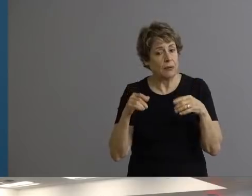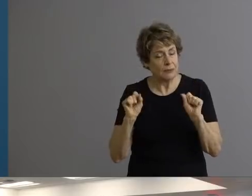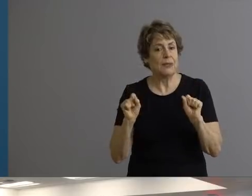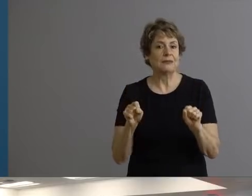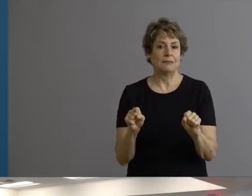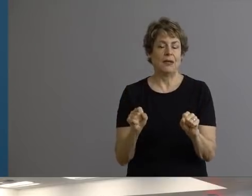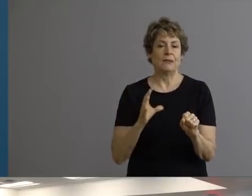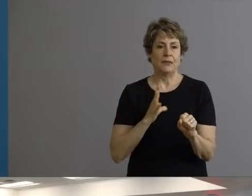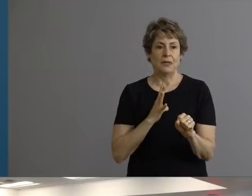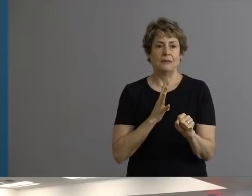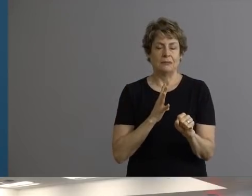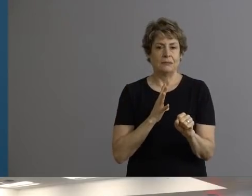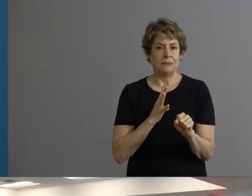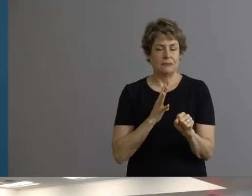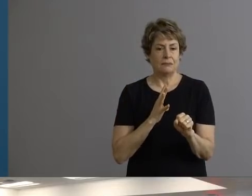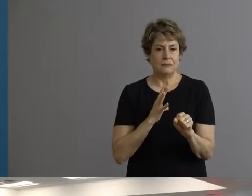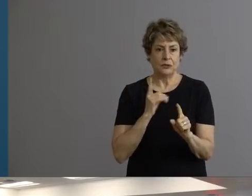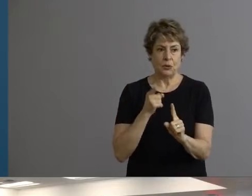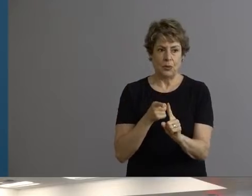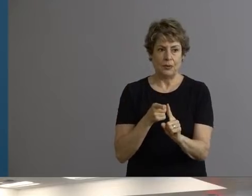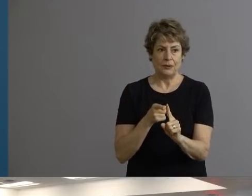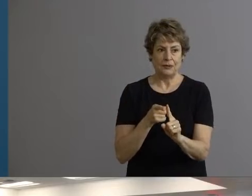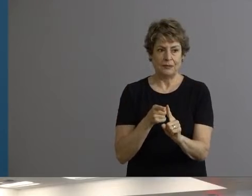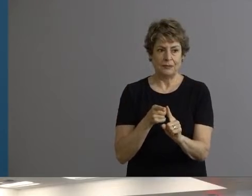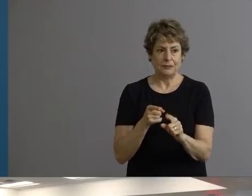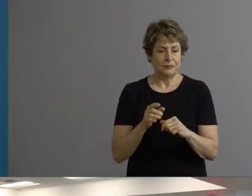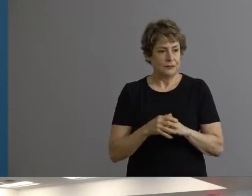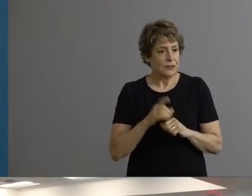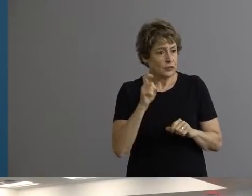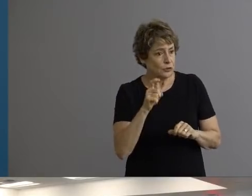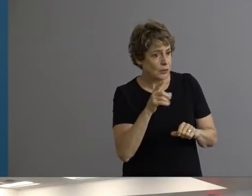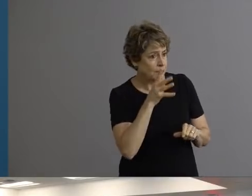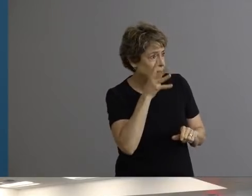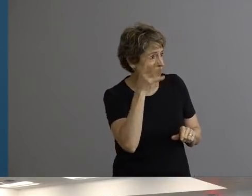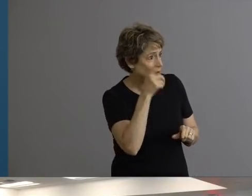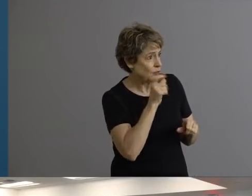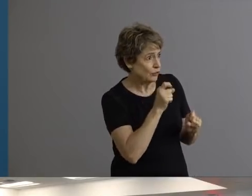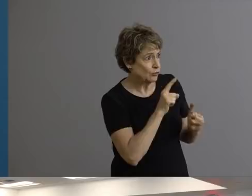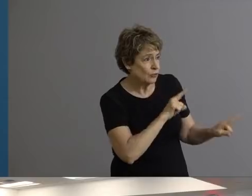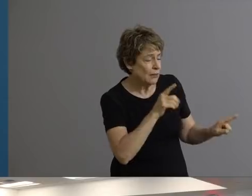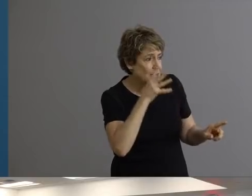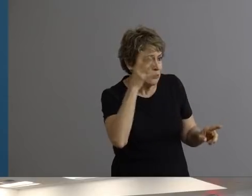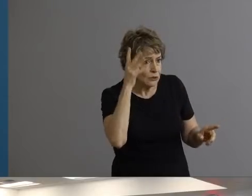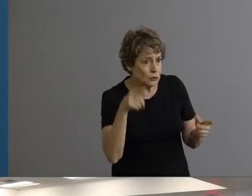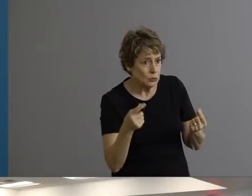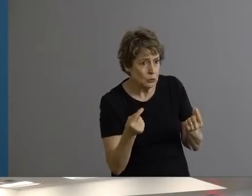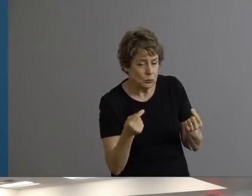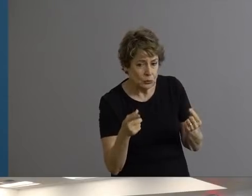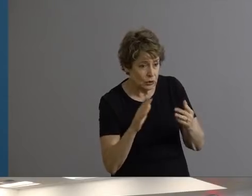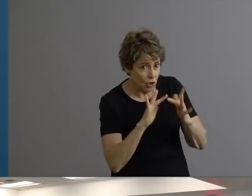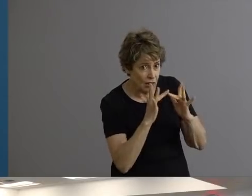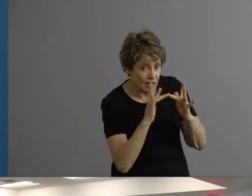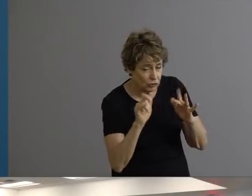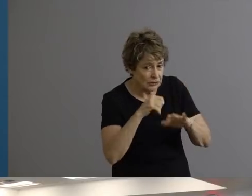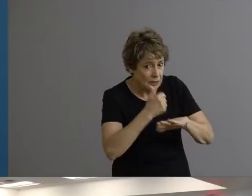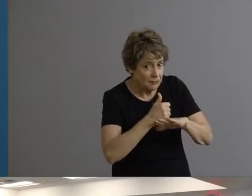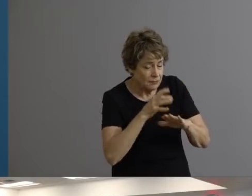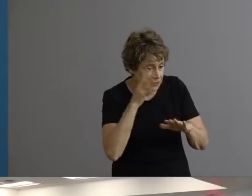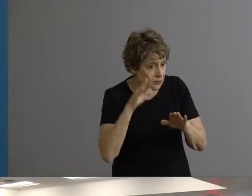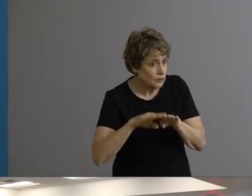kids learning online at least for the first 5 weeks like they're asking? I would ask them to talk to their local principal on